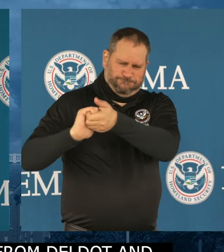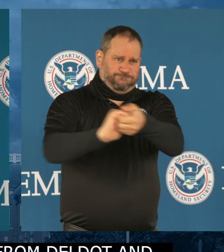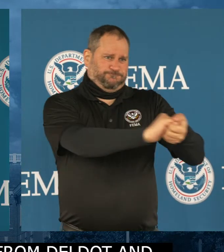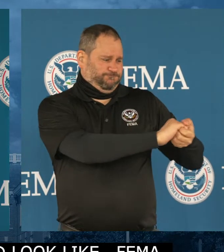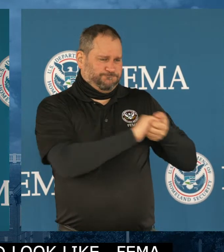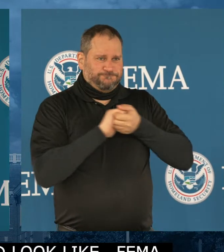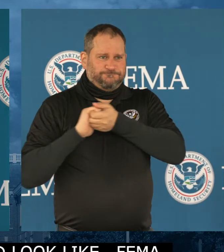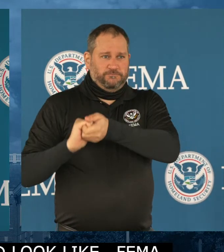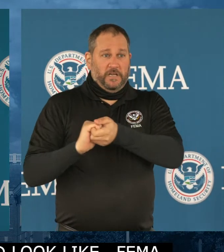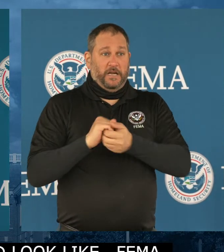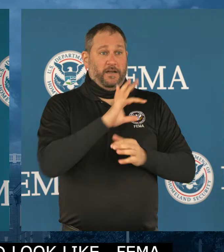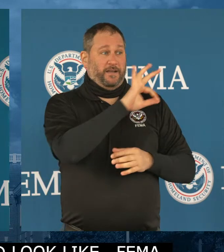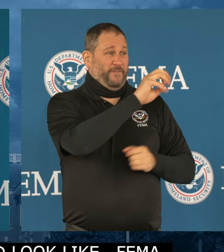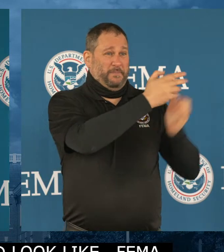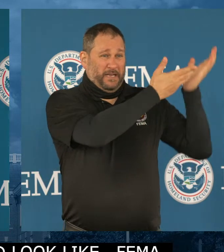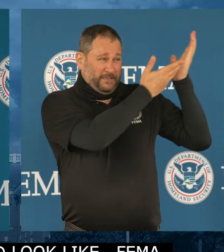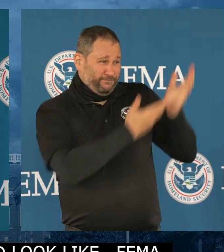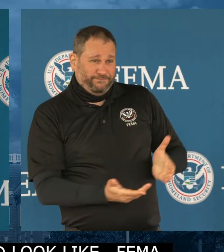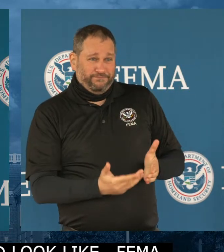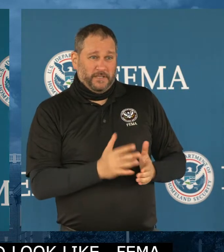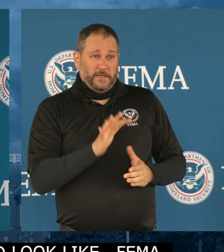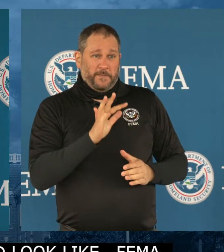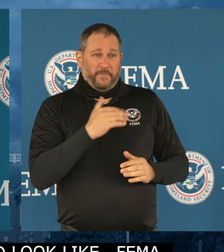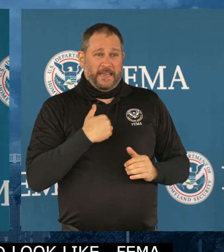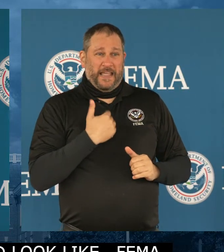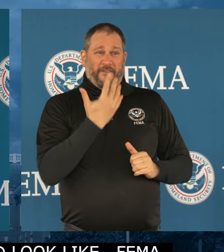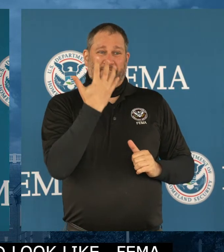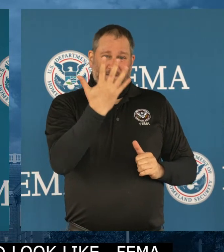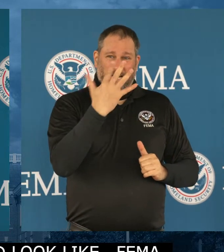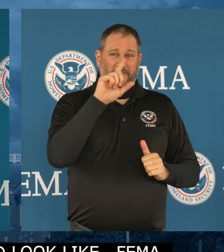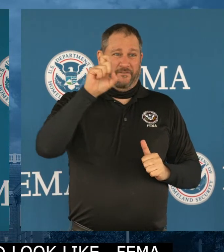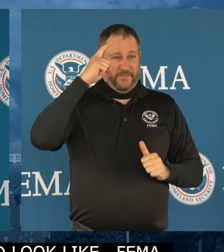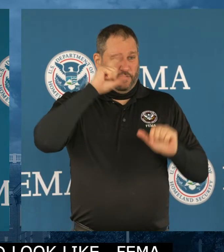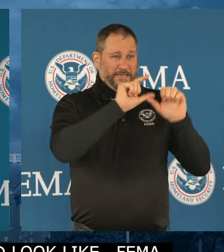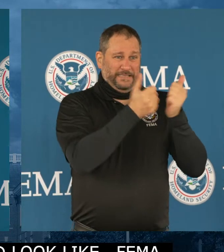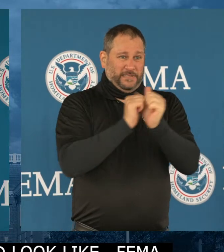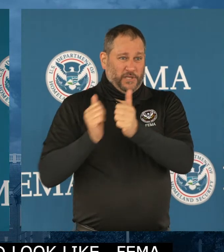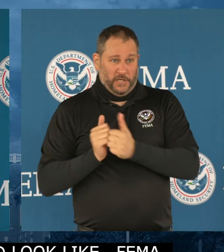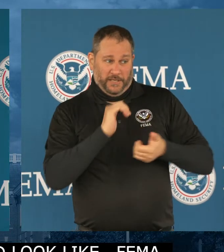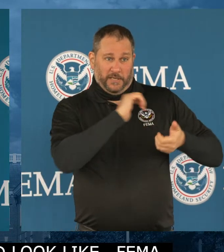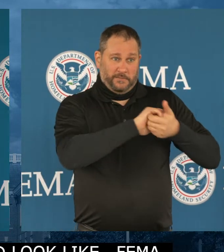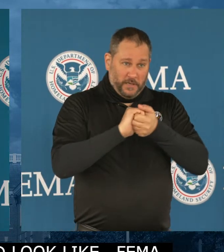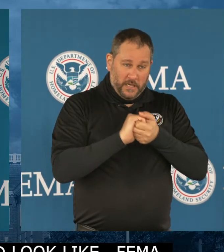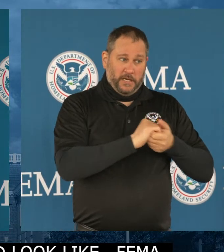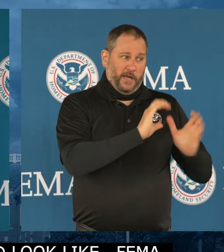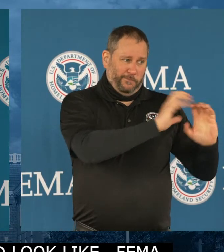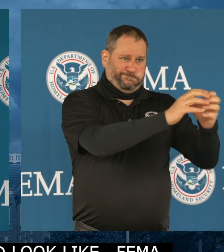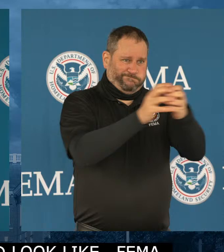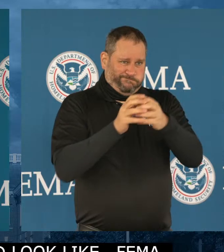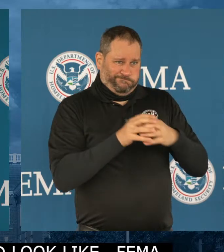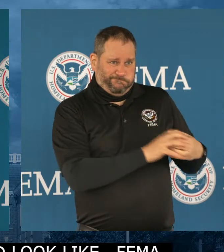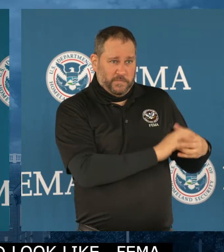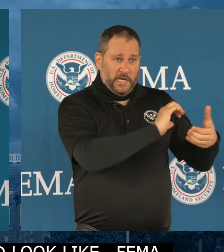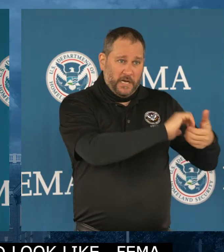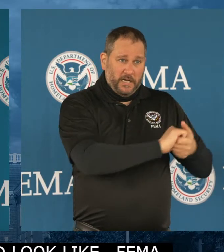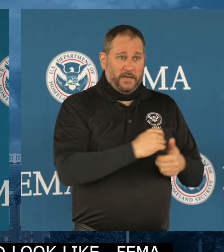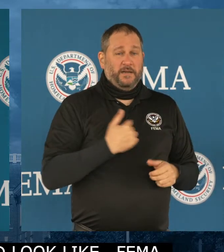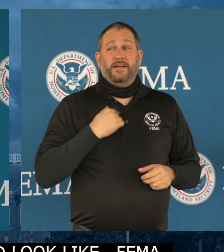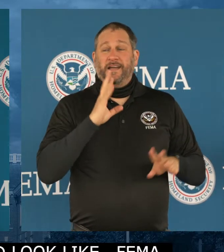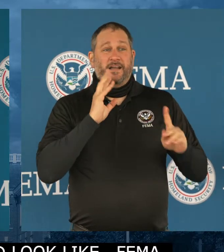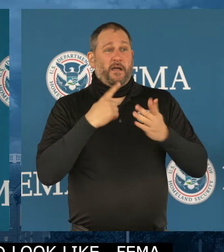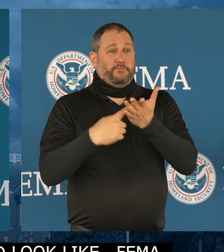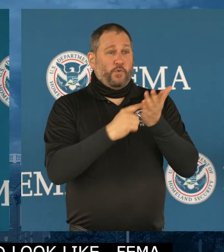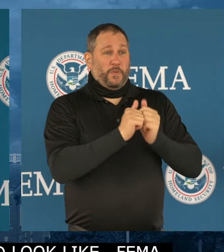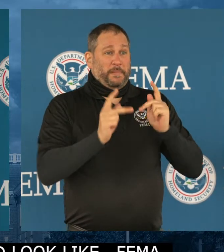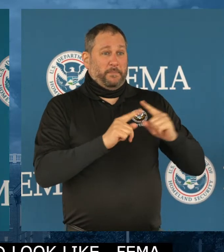they've got 5 separate federal agencies with employees represented here. I spoke with employees who came from